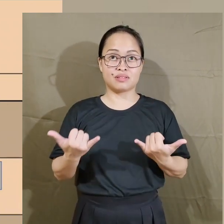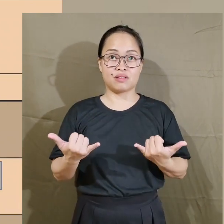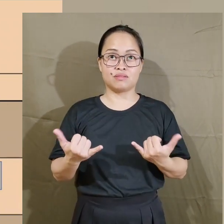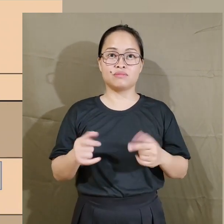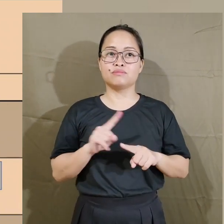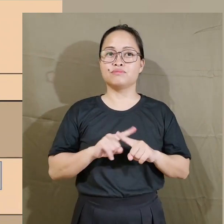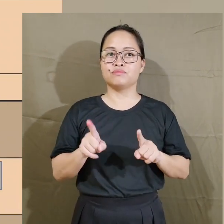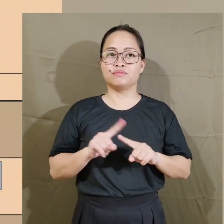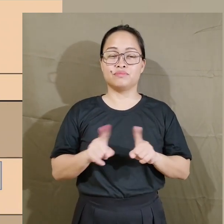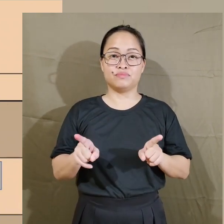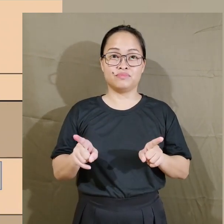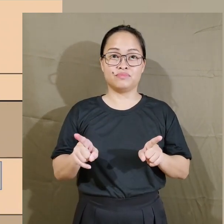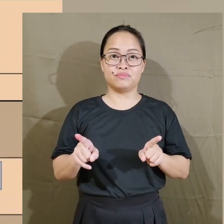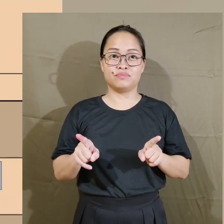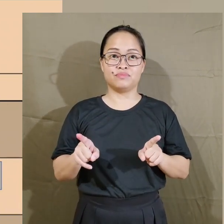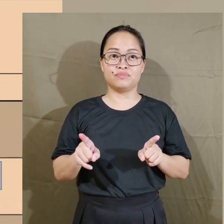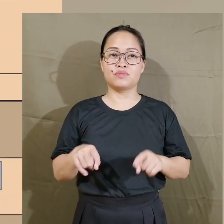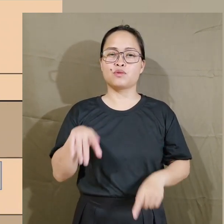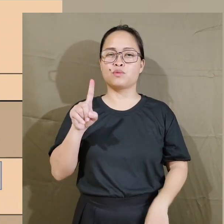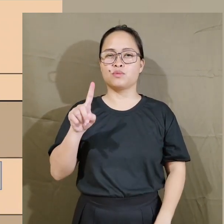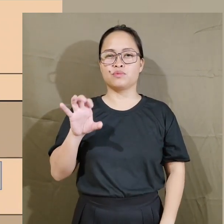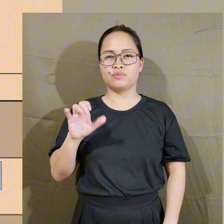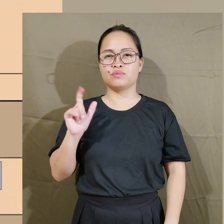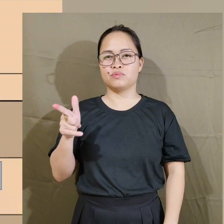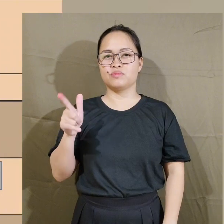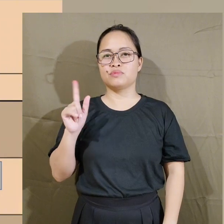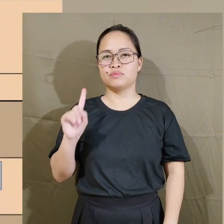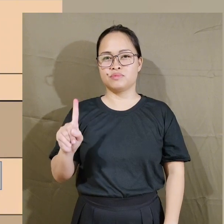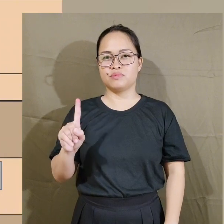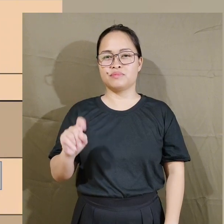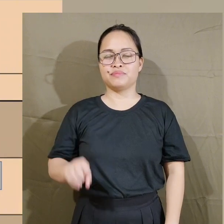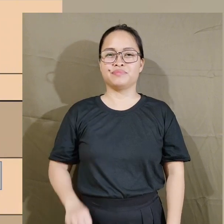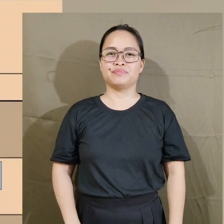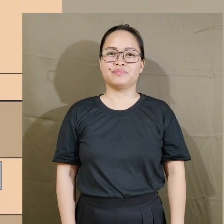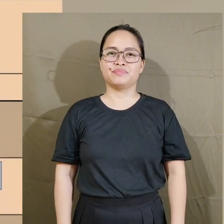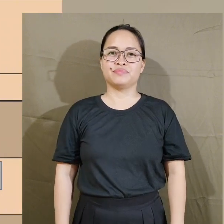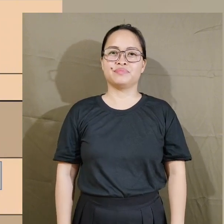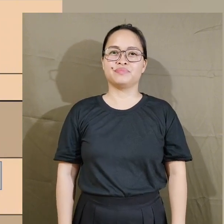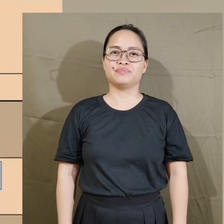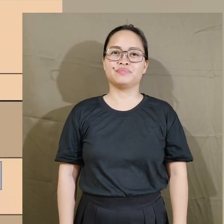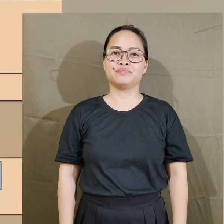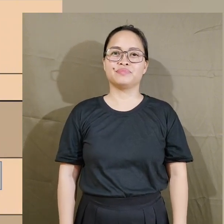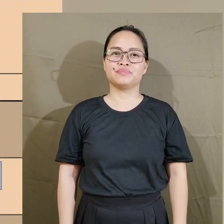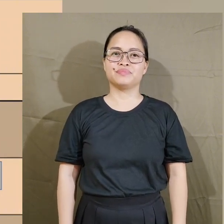Now this is the difference. The difference is 121.